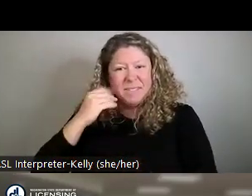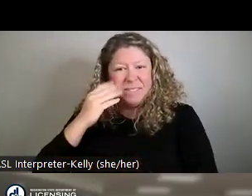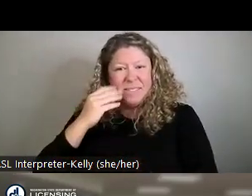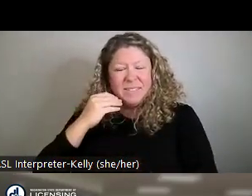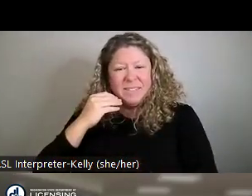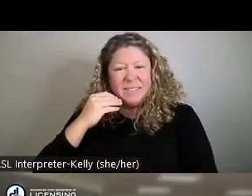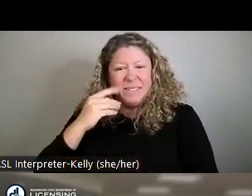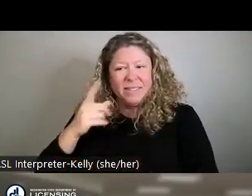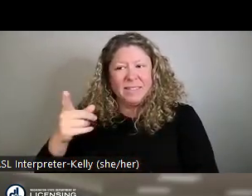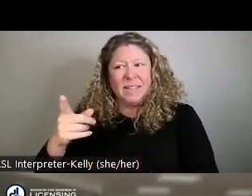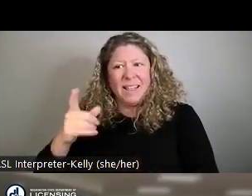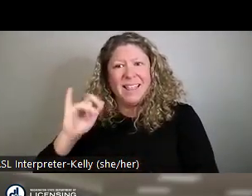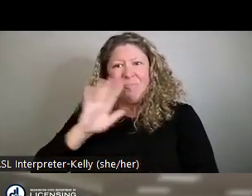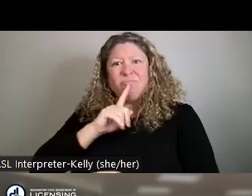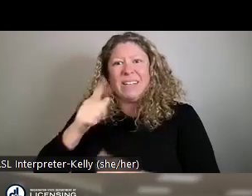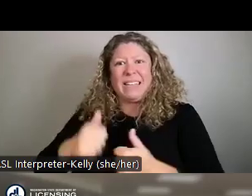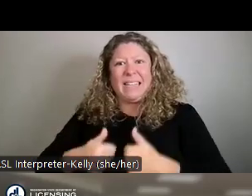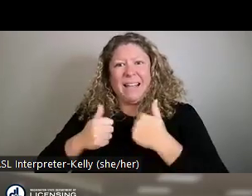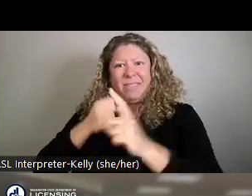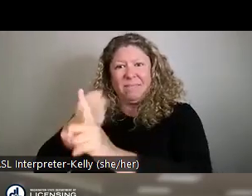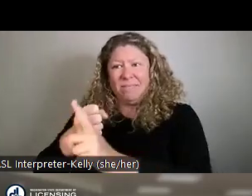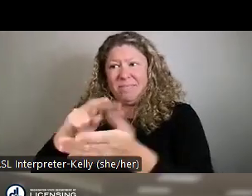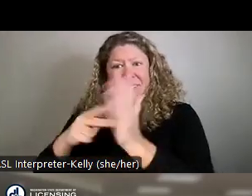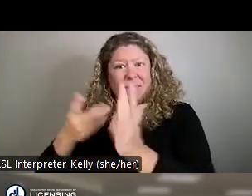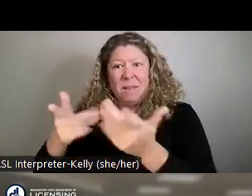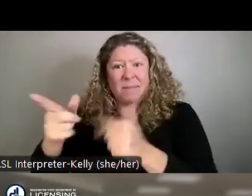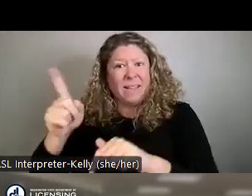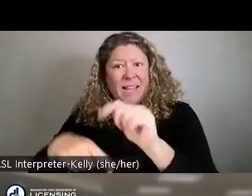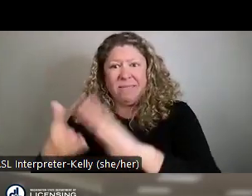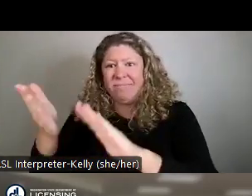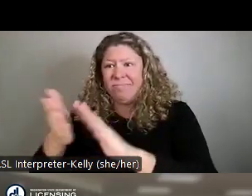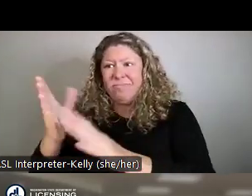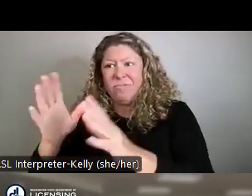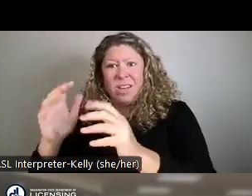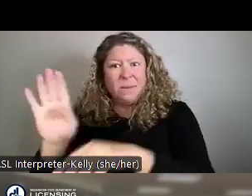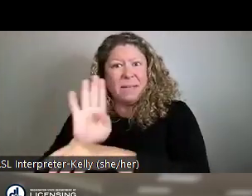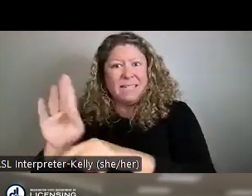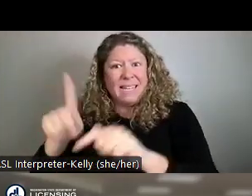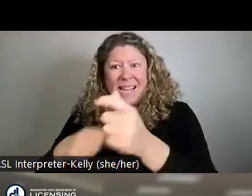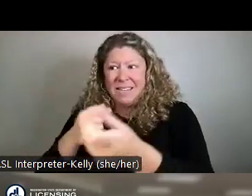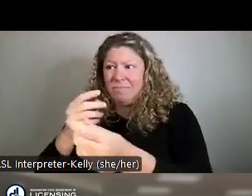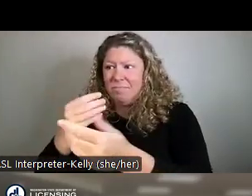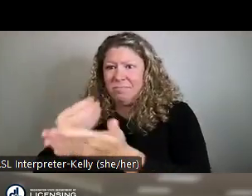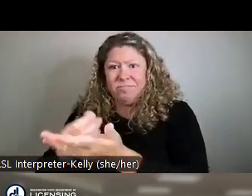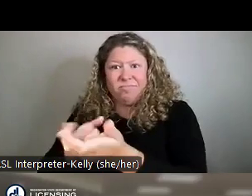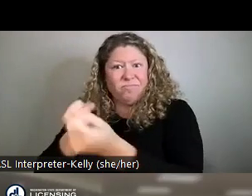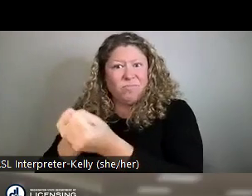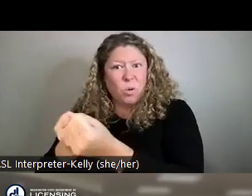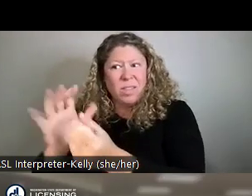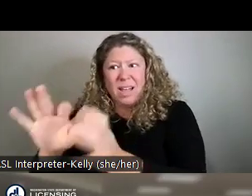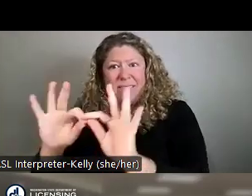have real life impacts like not being able to support themselves or their families. And that's a really big consequence for not getting it